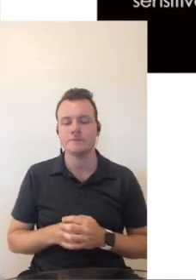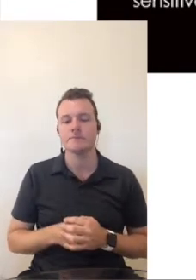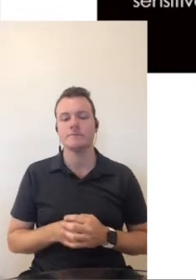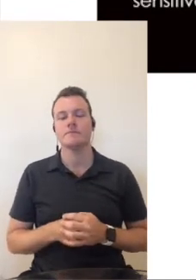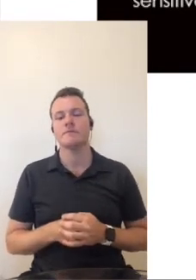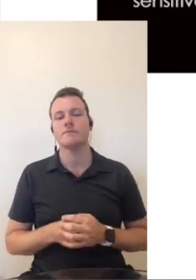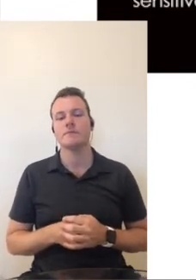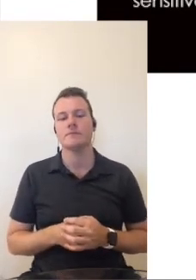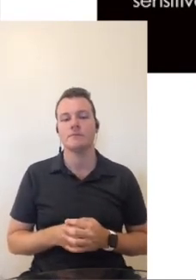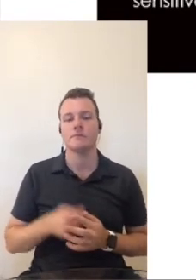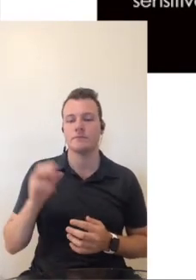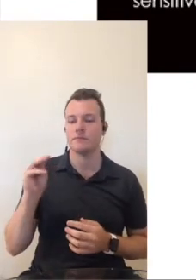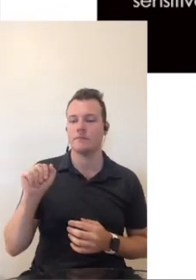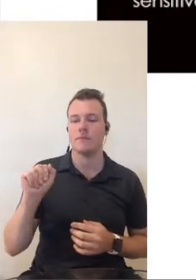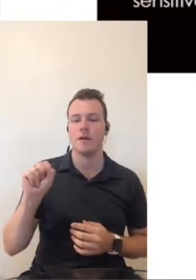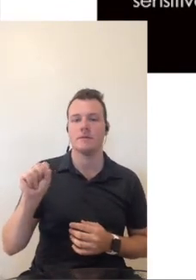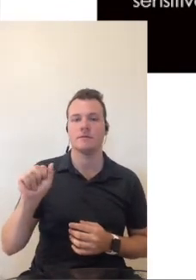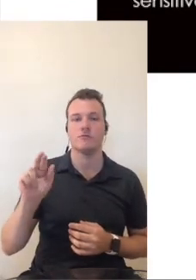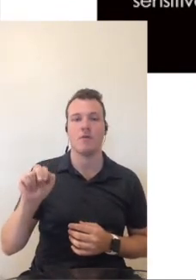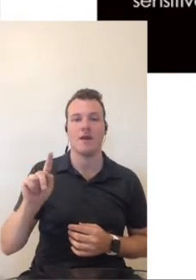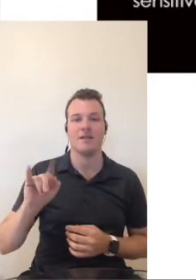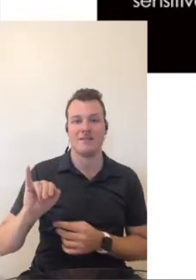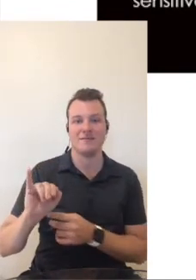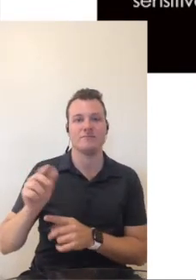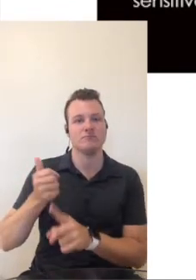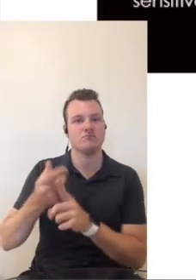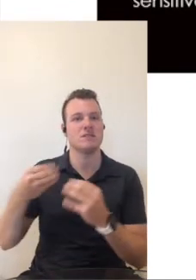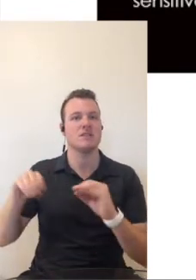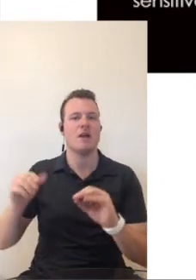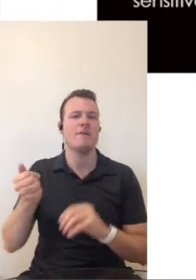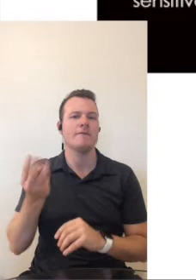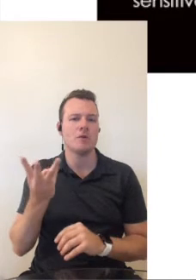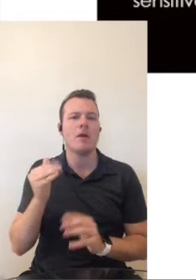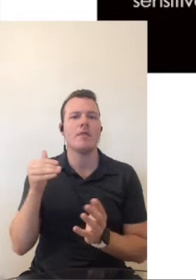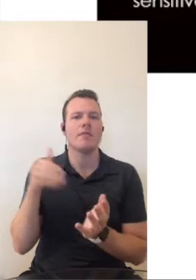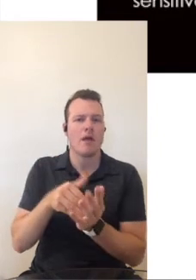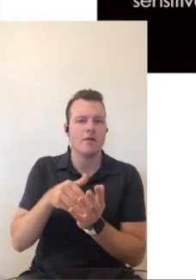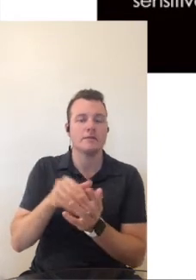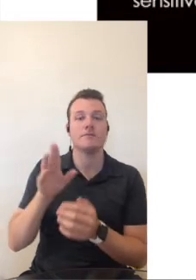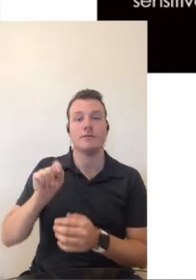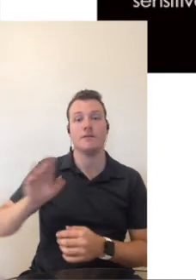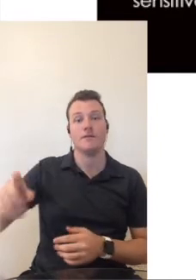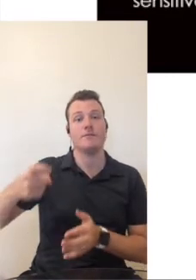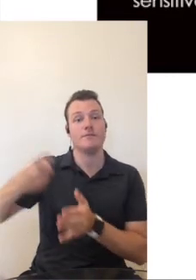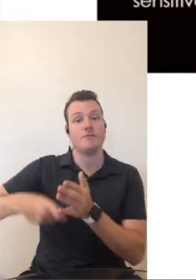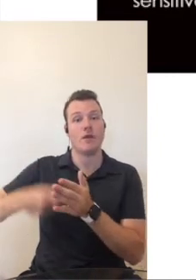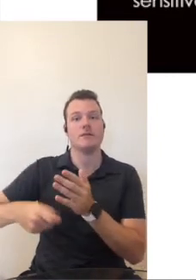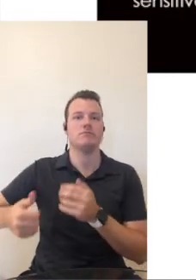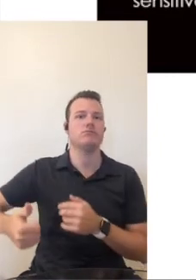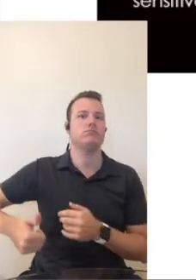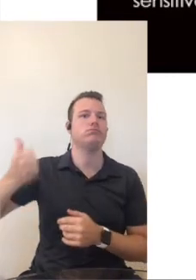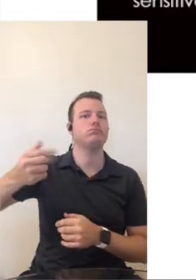is Maserati, okay? Maserati sold a couple thousand, but their price point is very, very high.